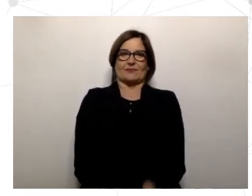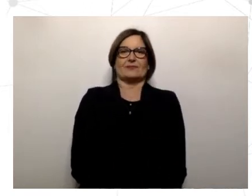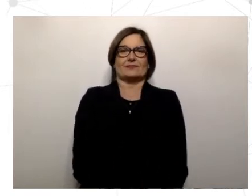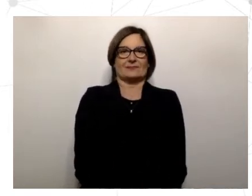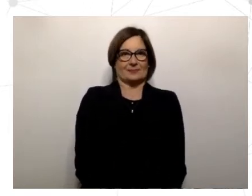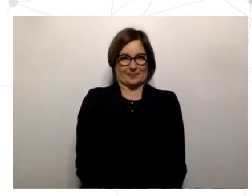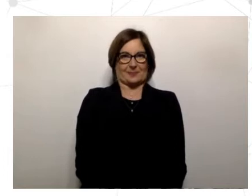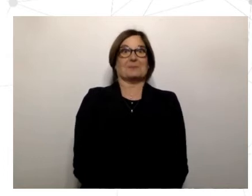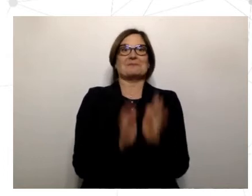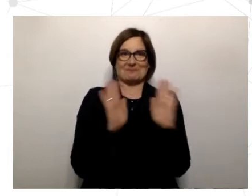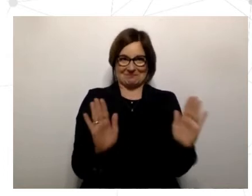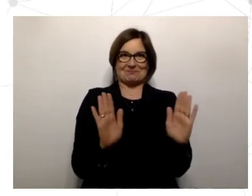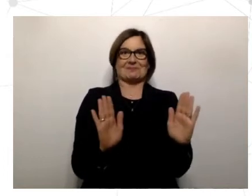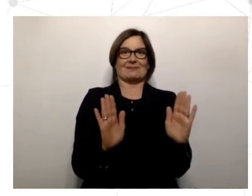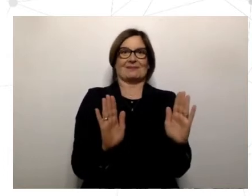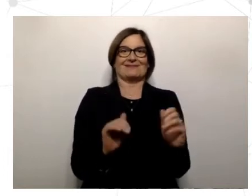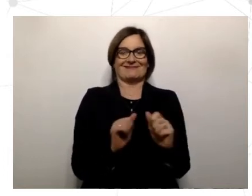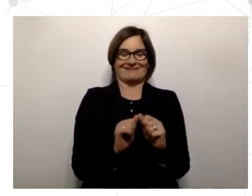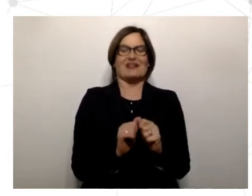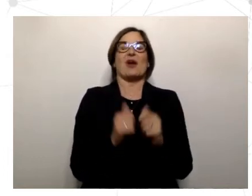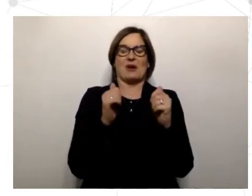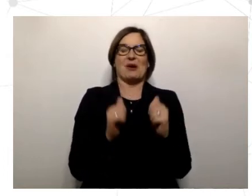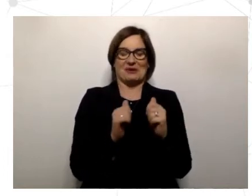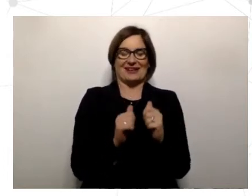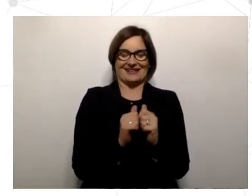people. We hope you like it that much.